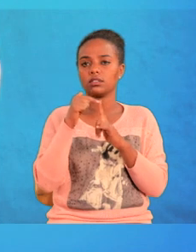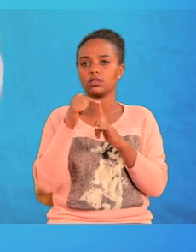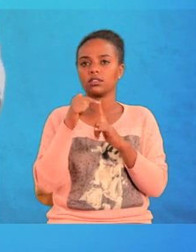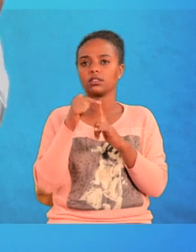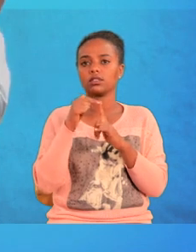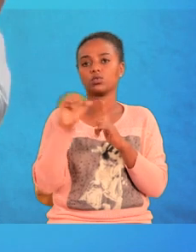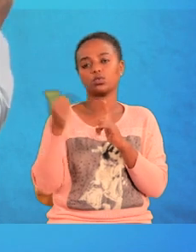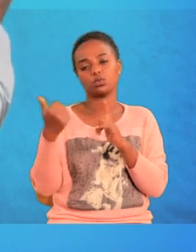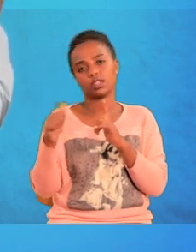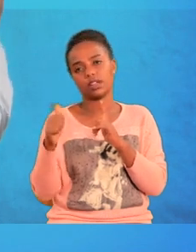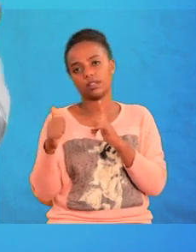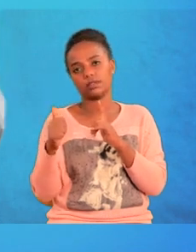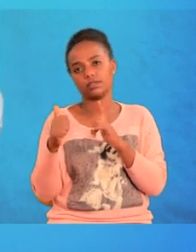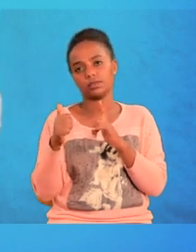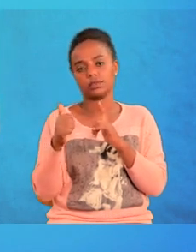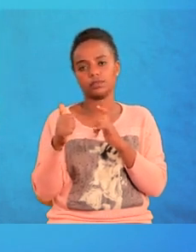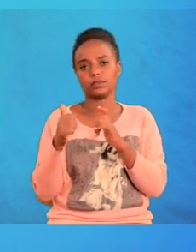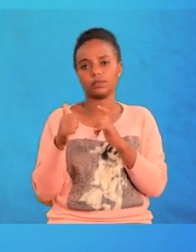10,